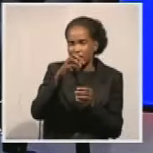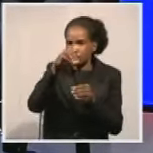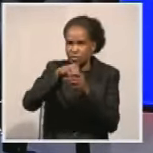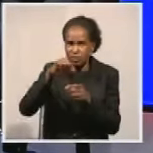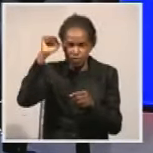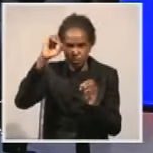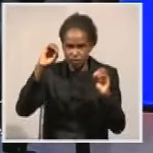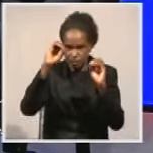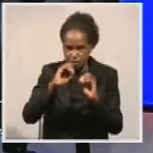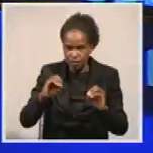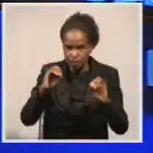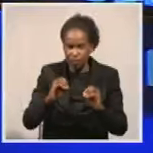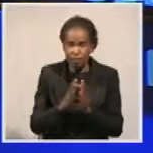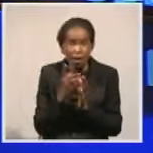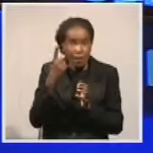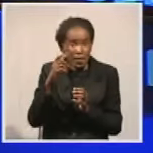Quite the opposite.